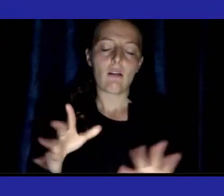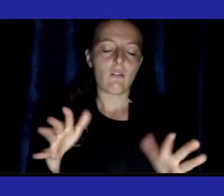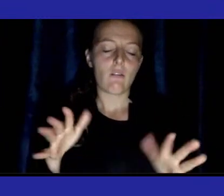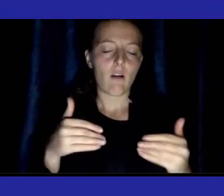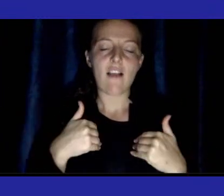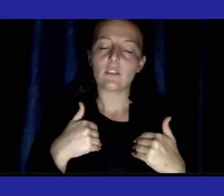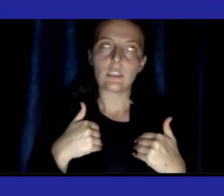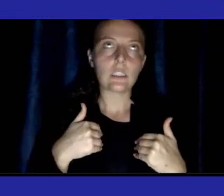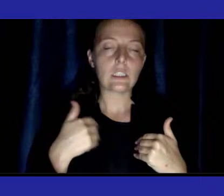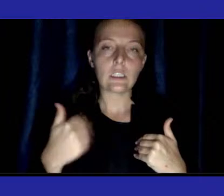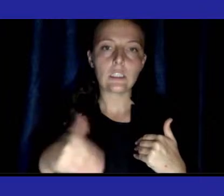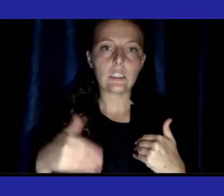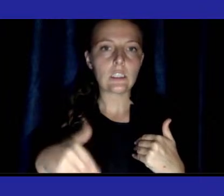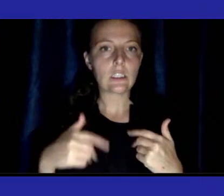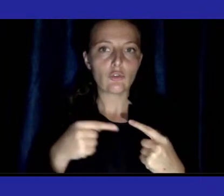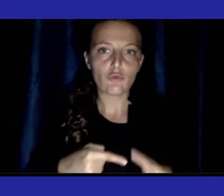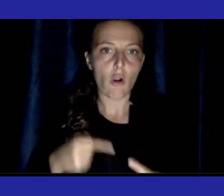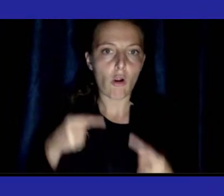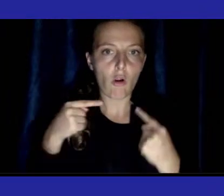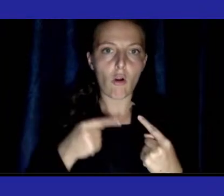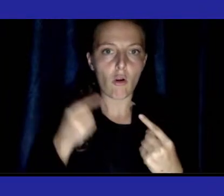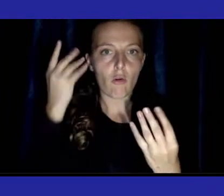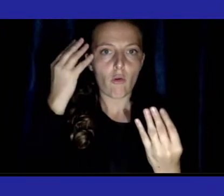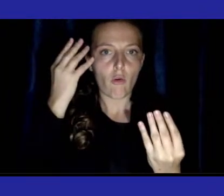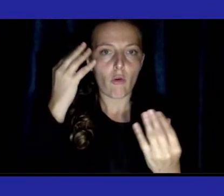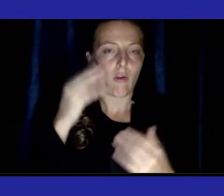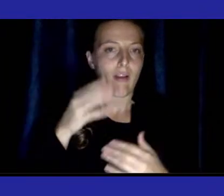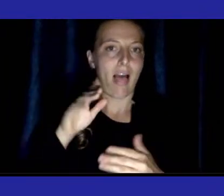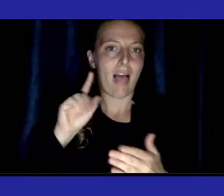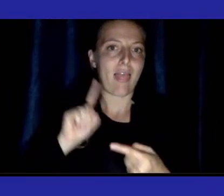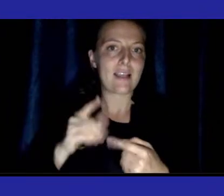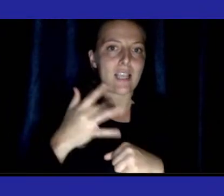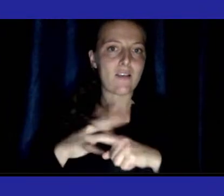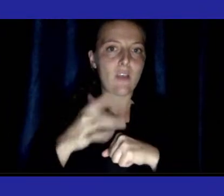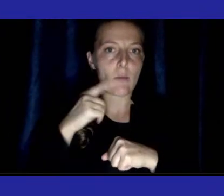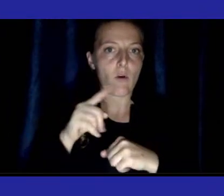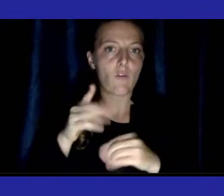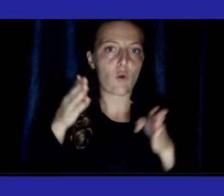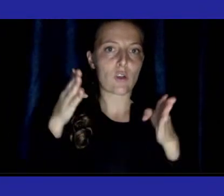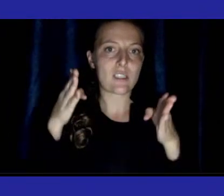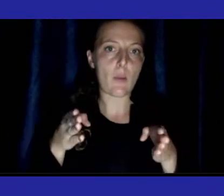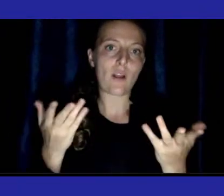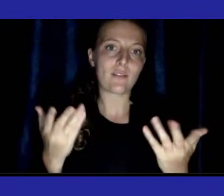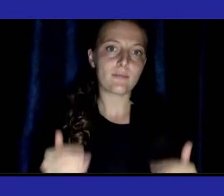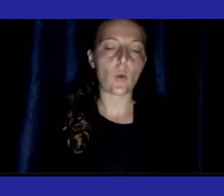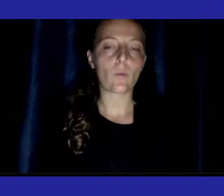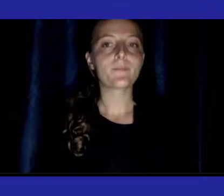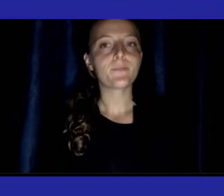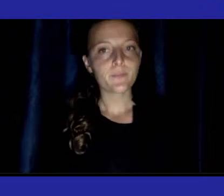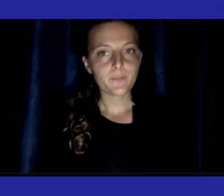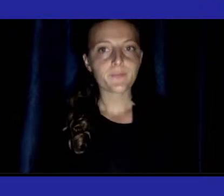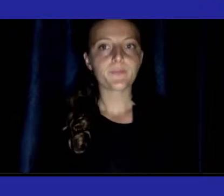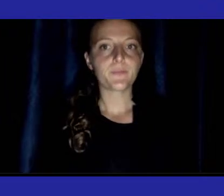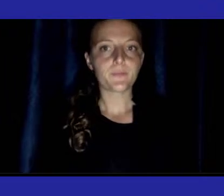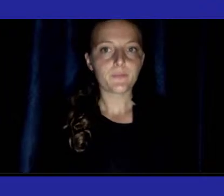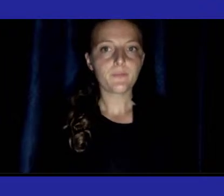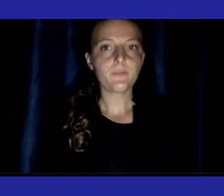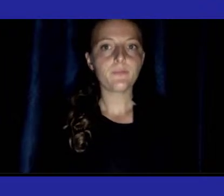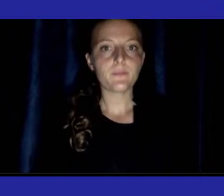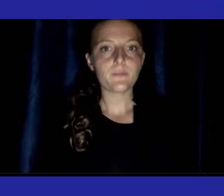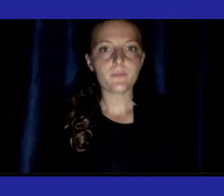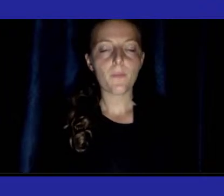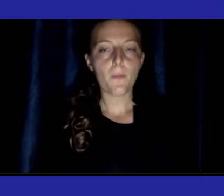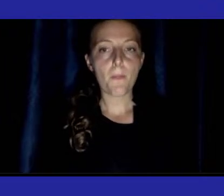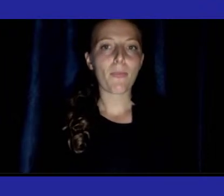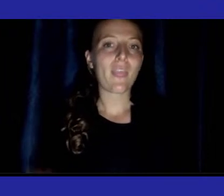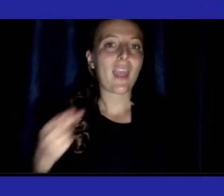of being less available to someone. So, they don't, health and hospitals tradition is